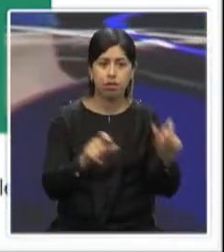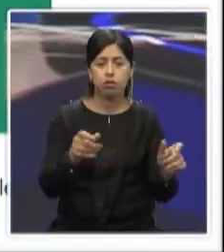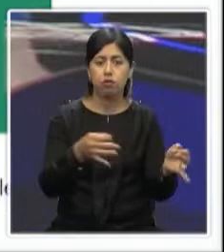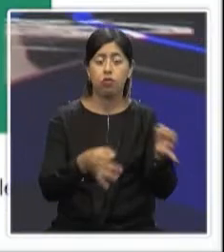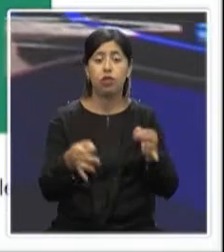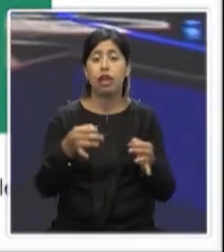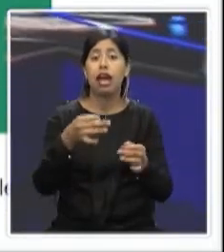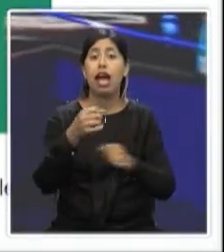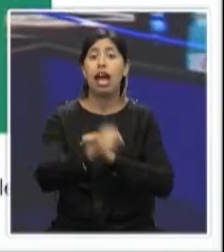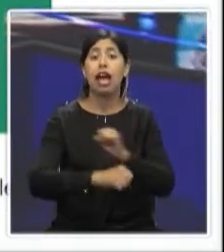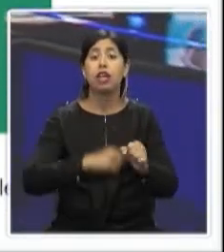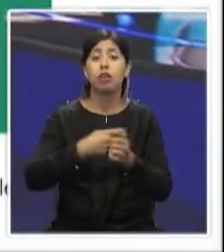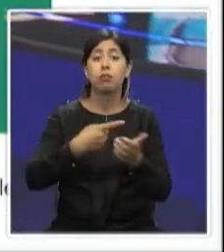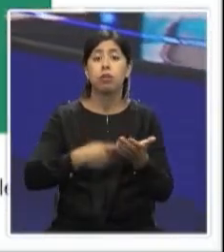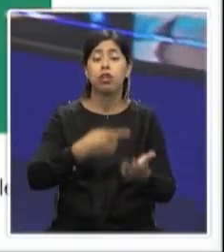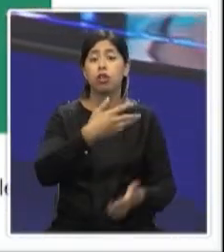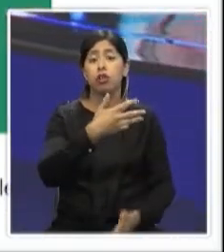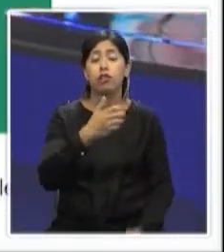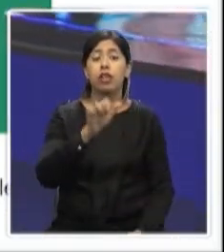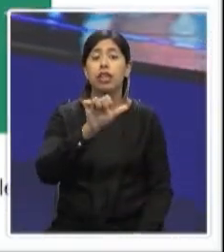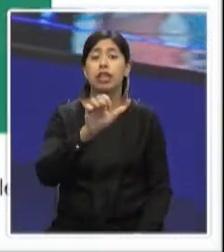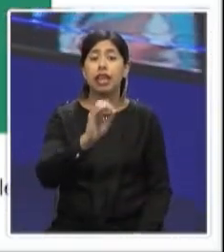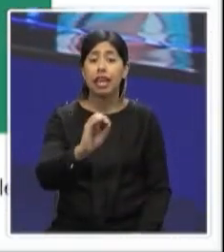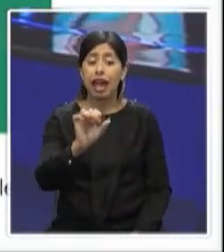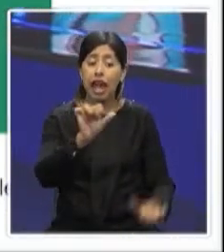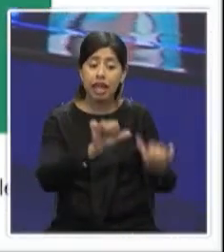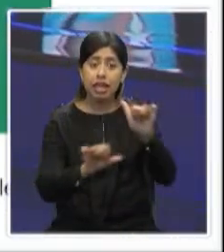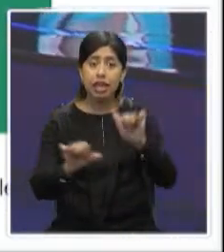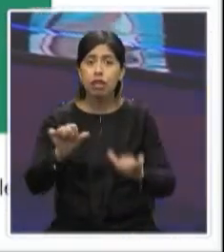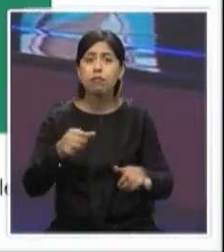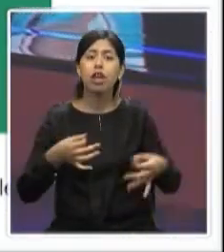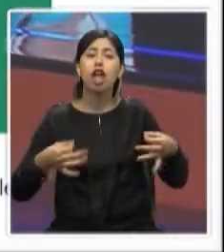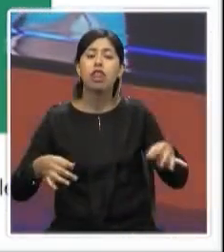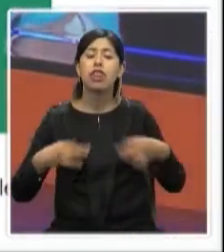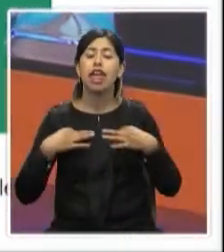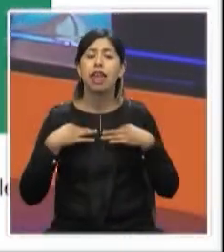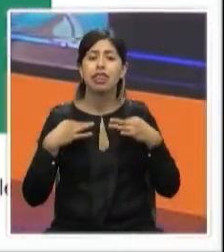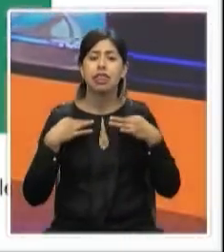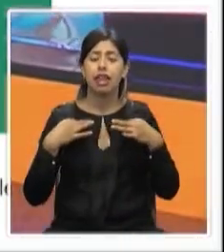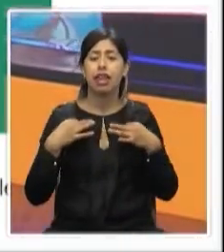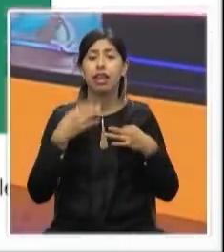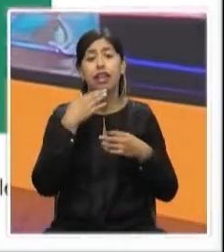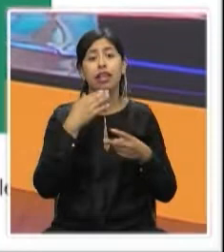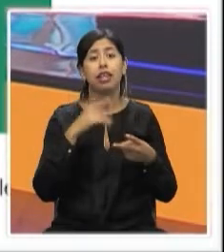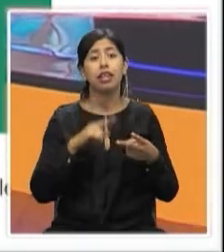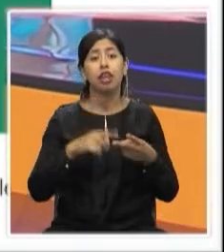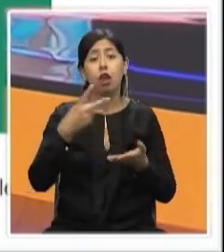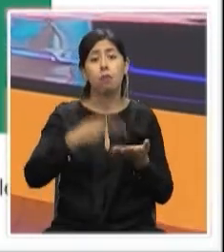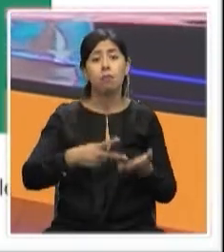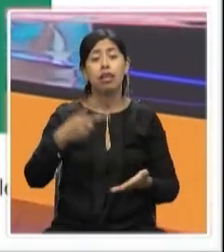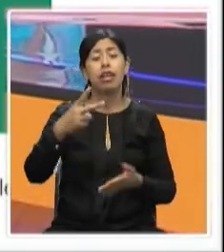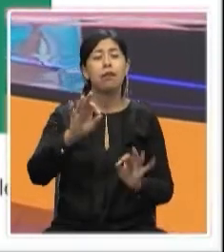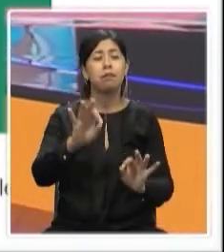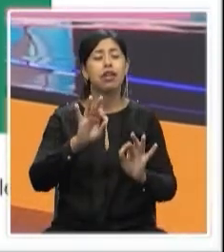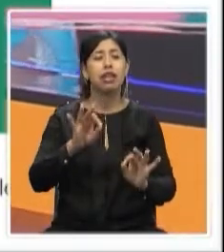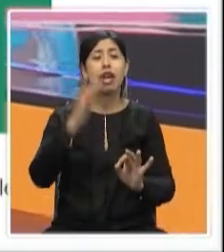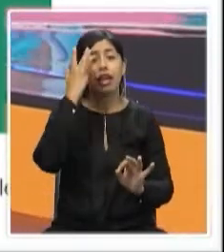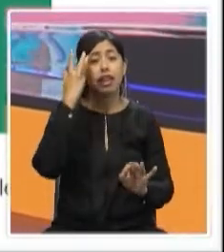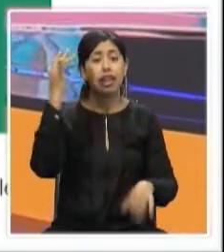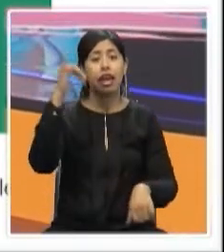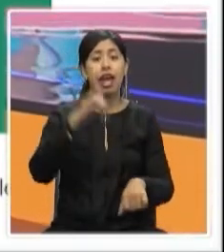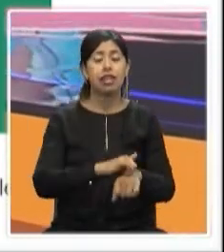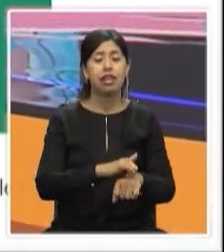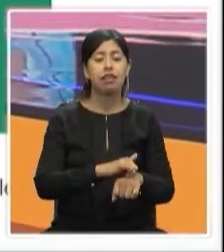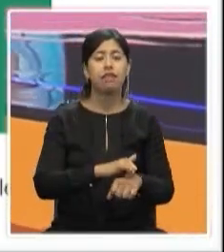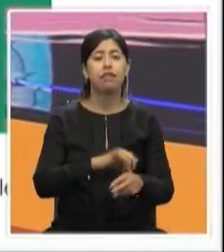vehicles. In 2000, artificial intelligence specialist. 2018, a pediatric vascular surgeon. Now you might look at the list and say, oh, I see. New